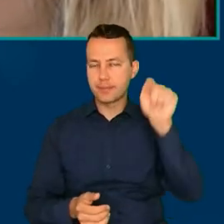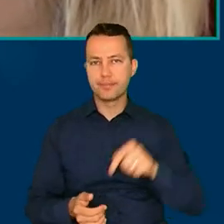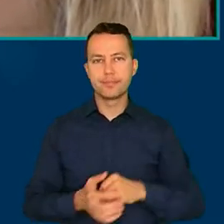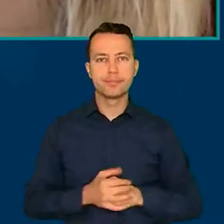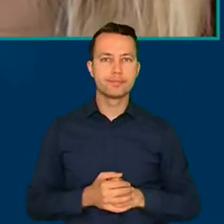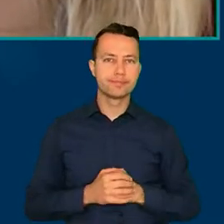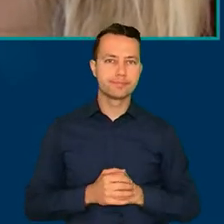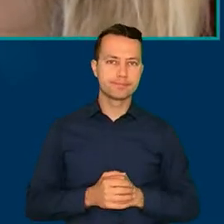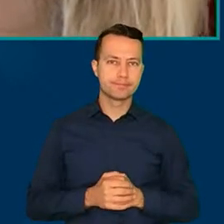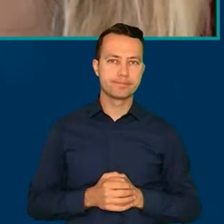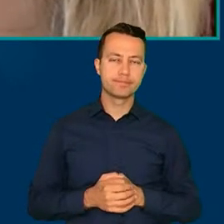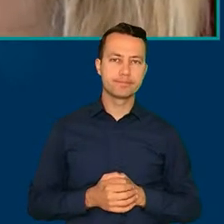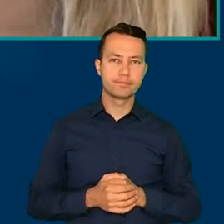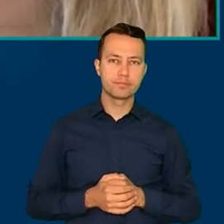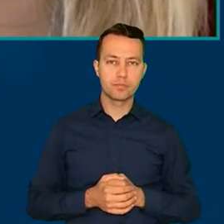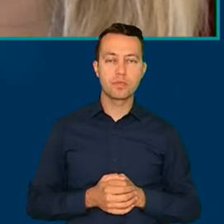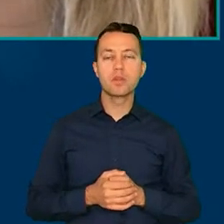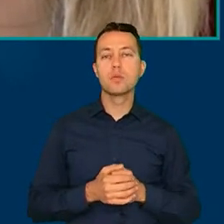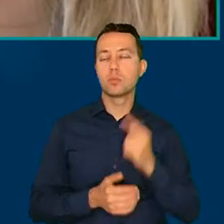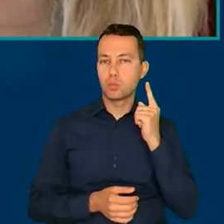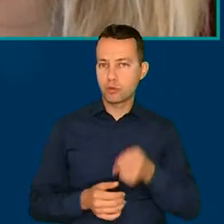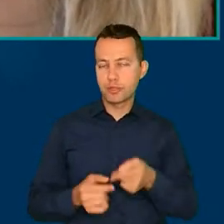Next slide, please.